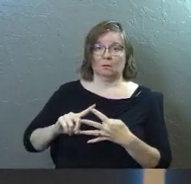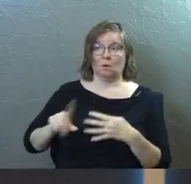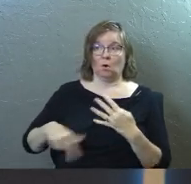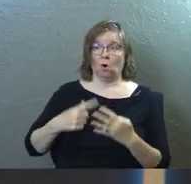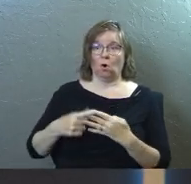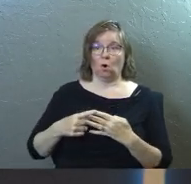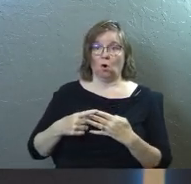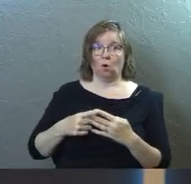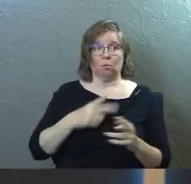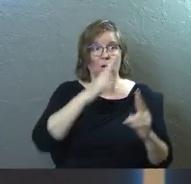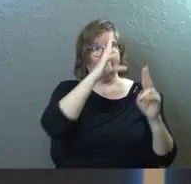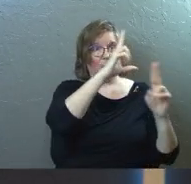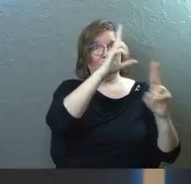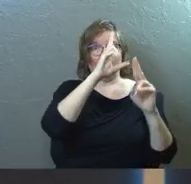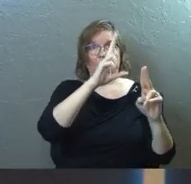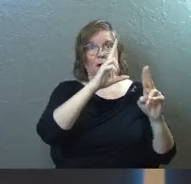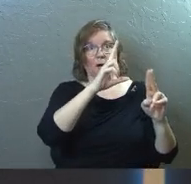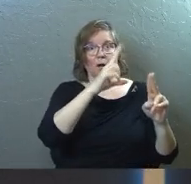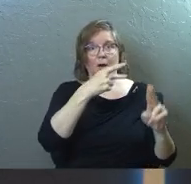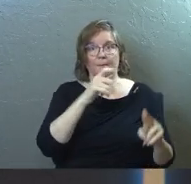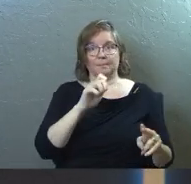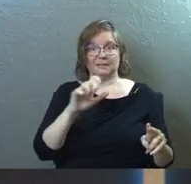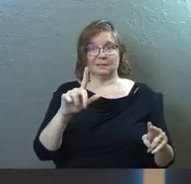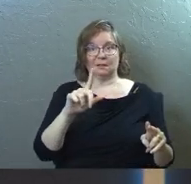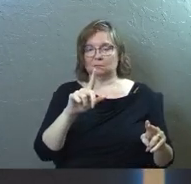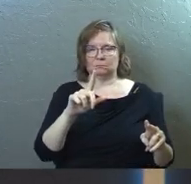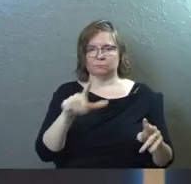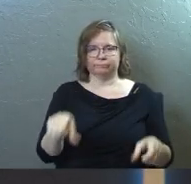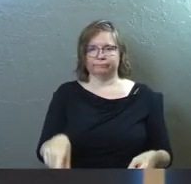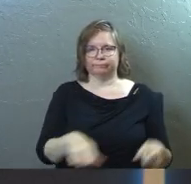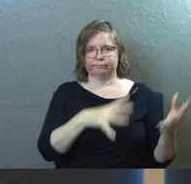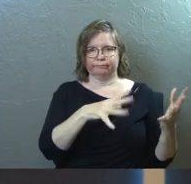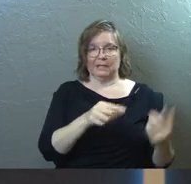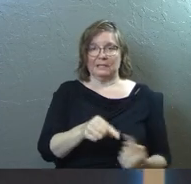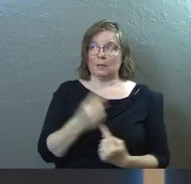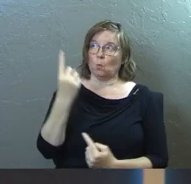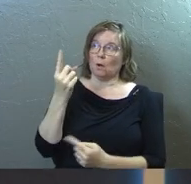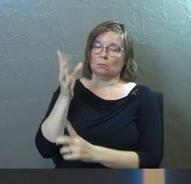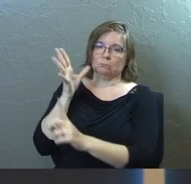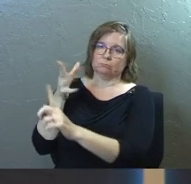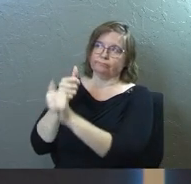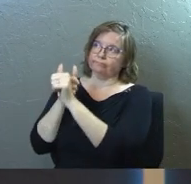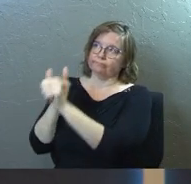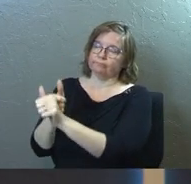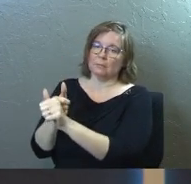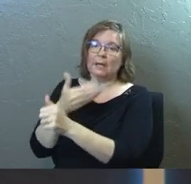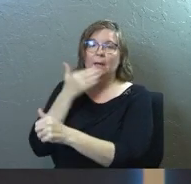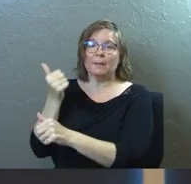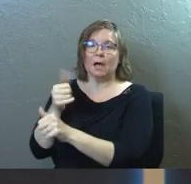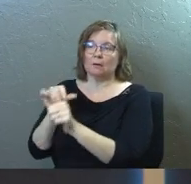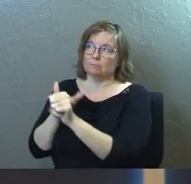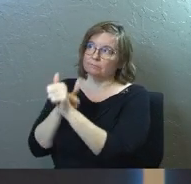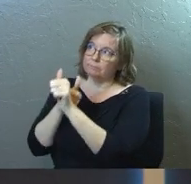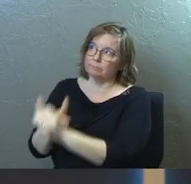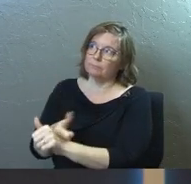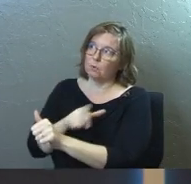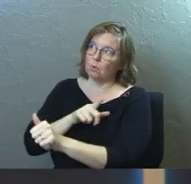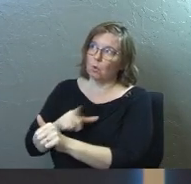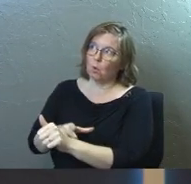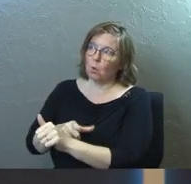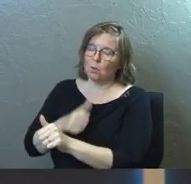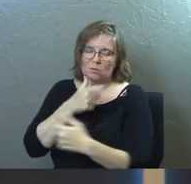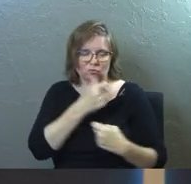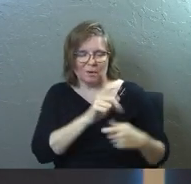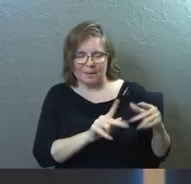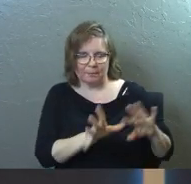pedestals but one. Psalm 118, verses 8 through 9. "It is better to take refuge in the Lord than to trust in people. It is better to take